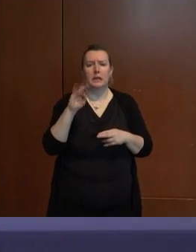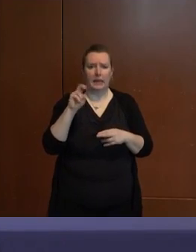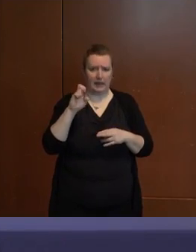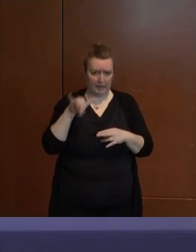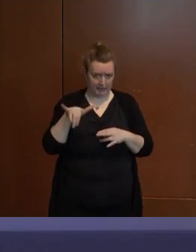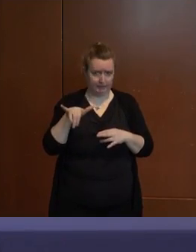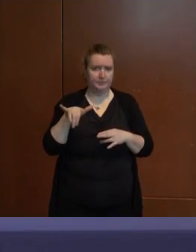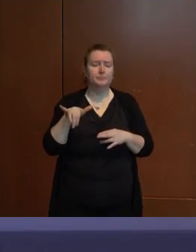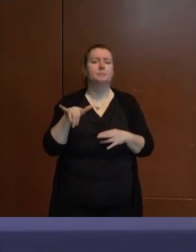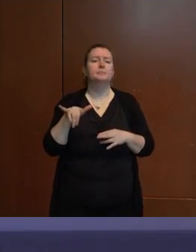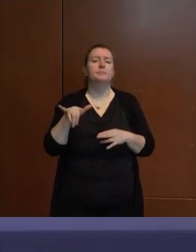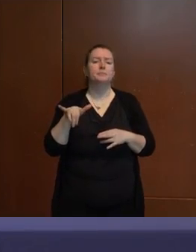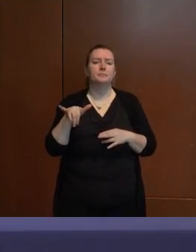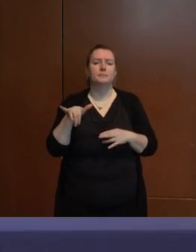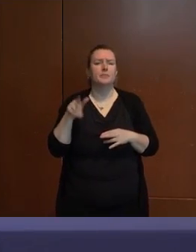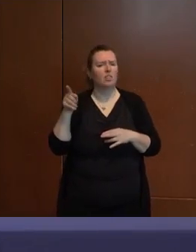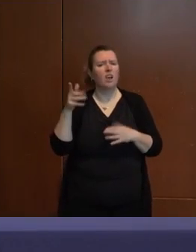us here.